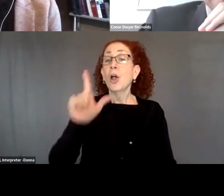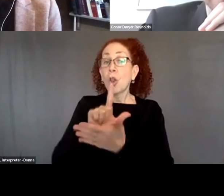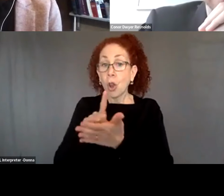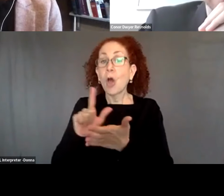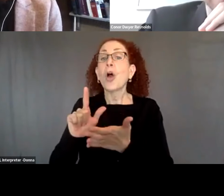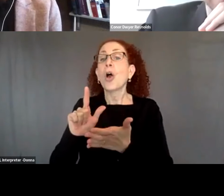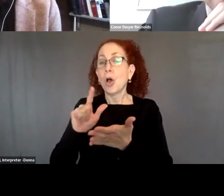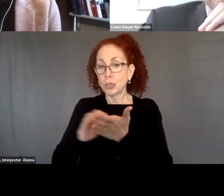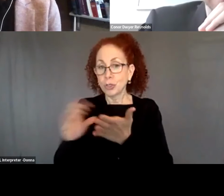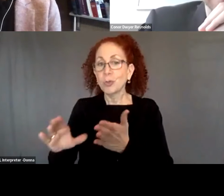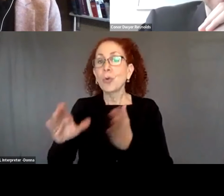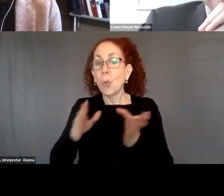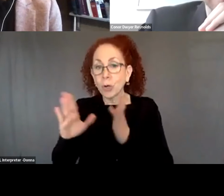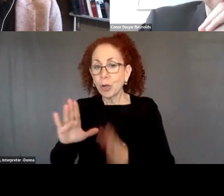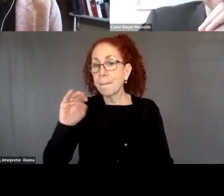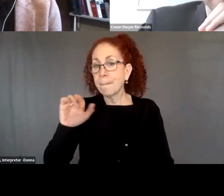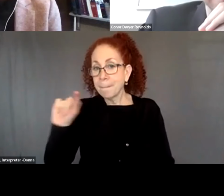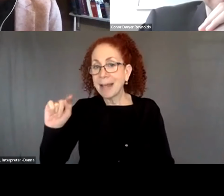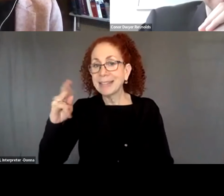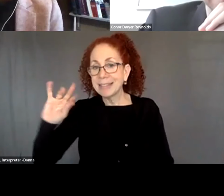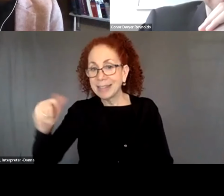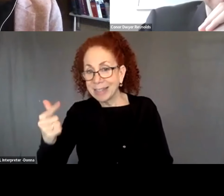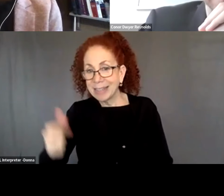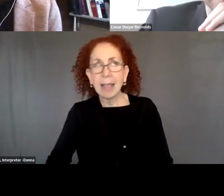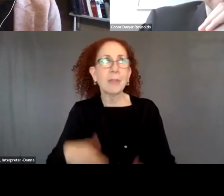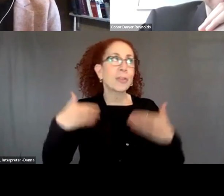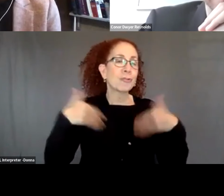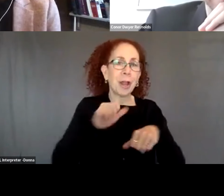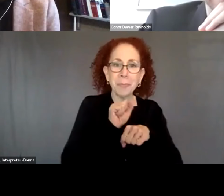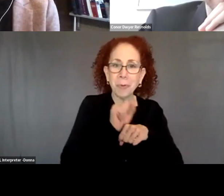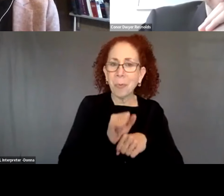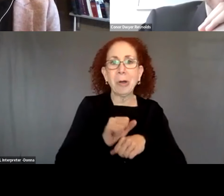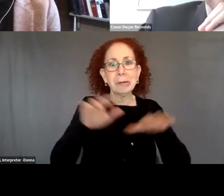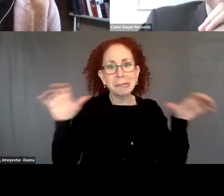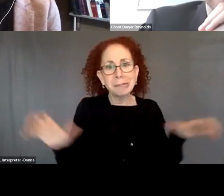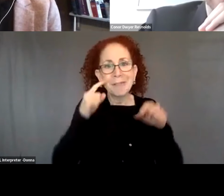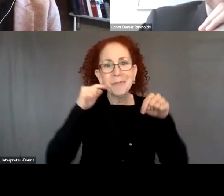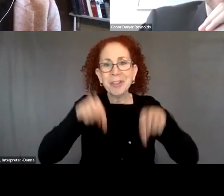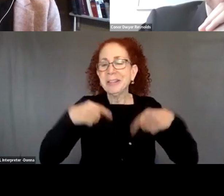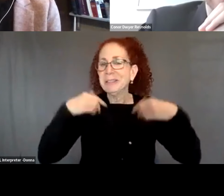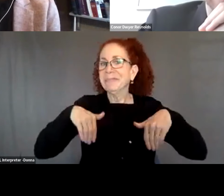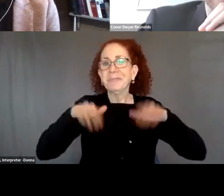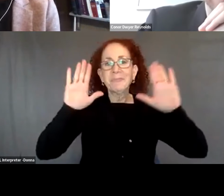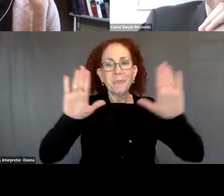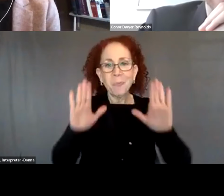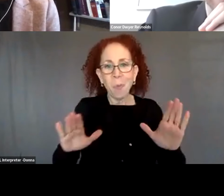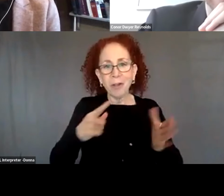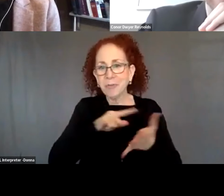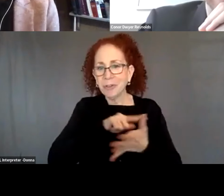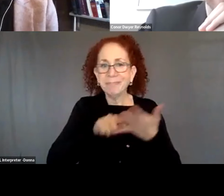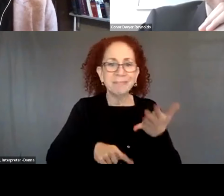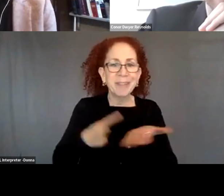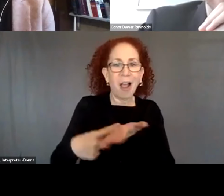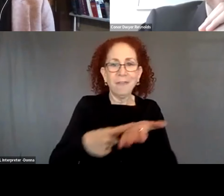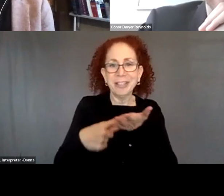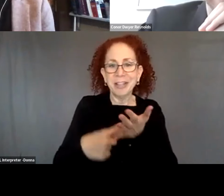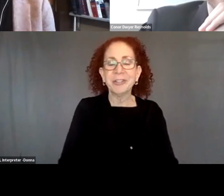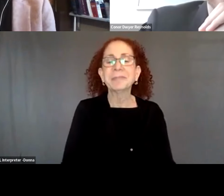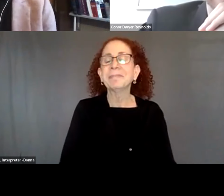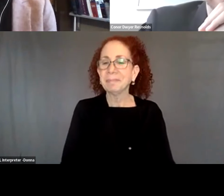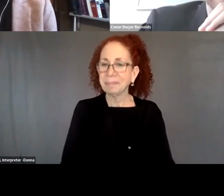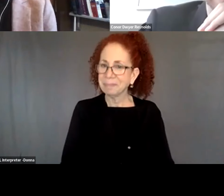Matt Seelig, and the incredible work that's gone into such a terrific set of conversations. I'm